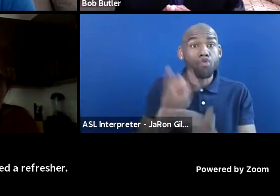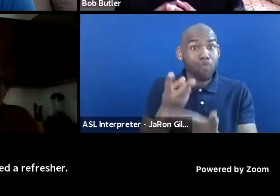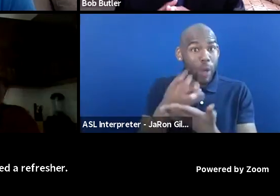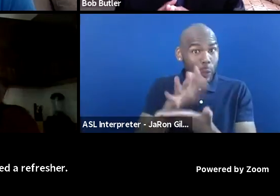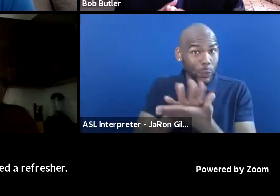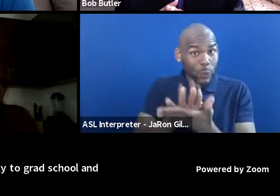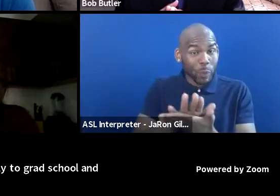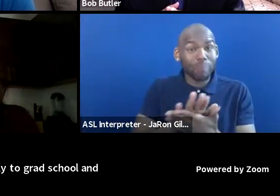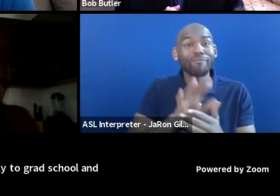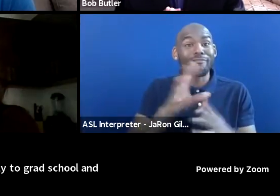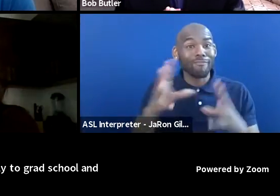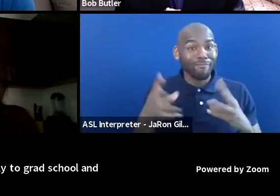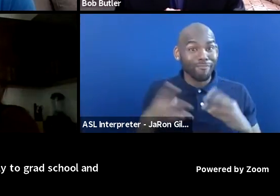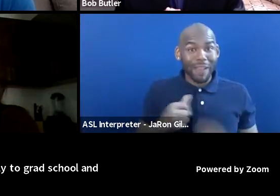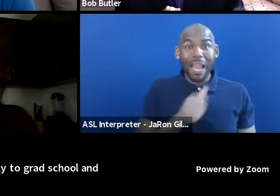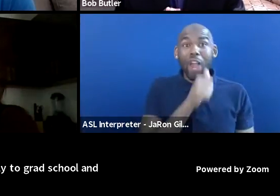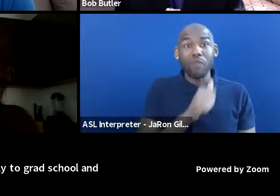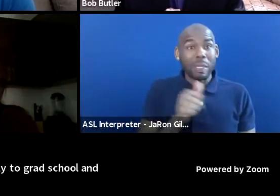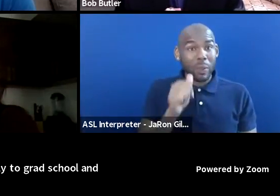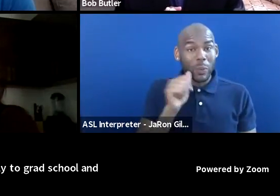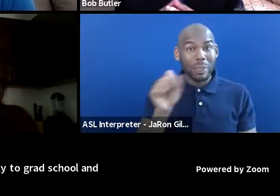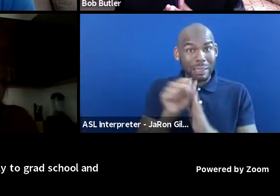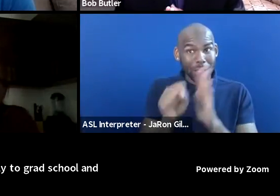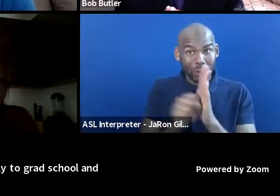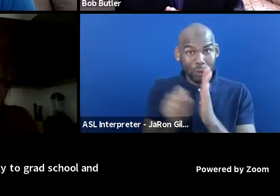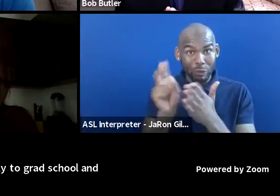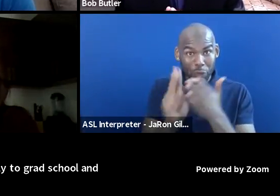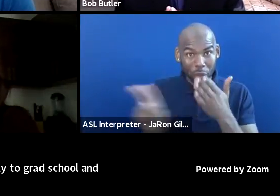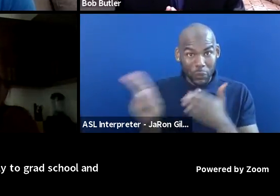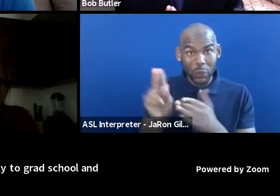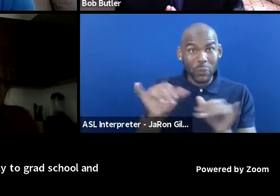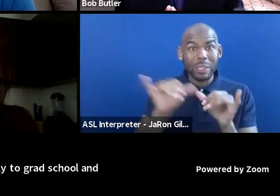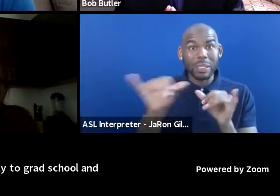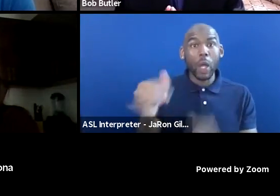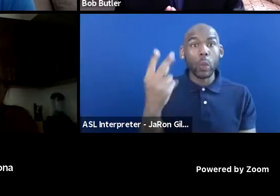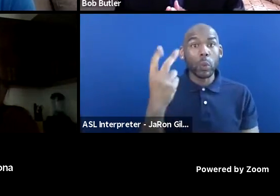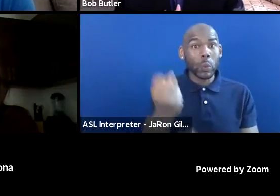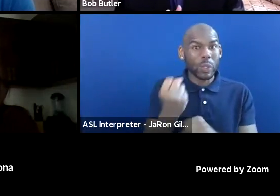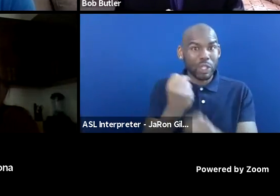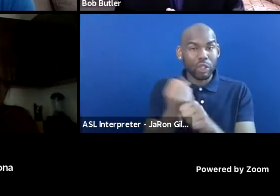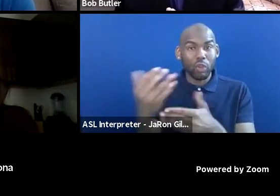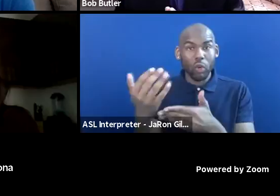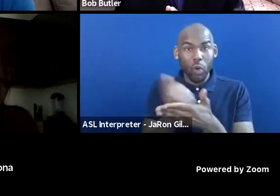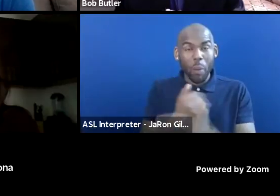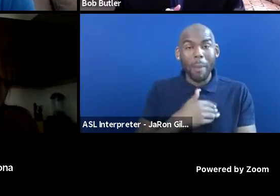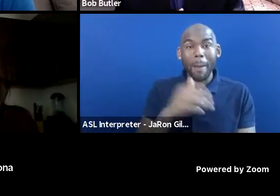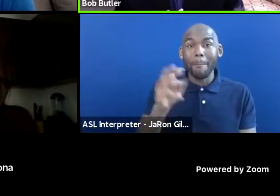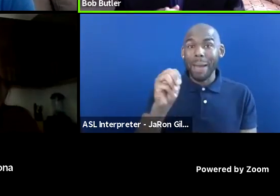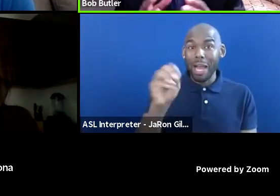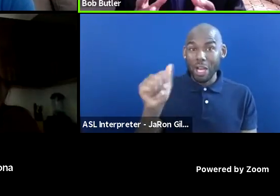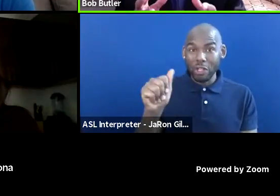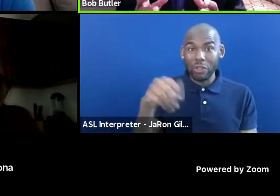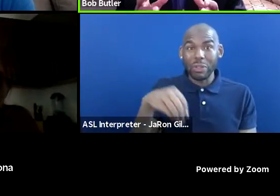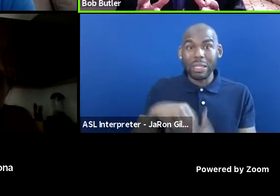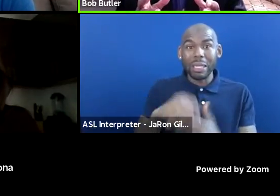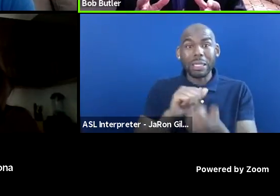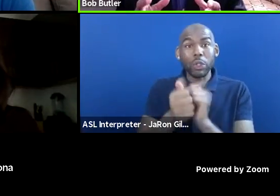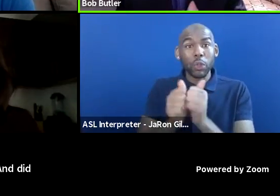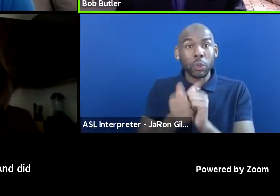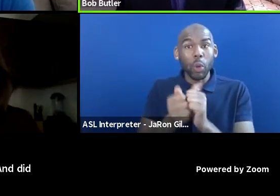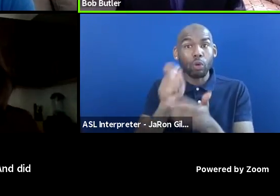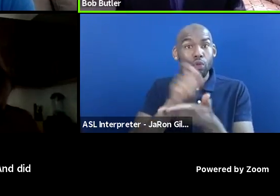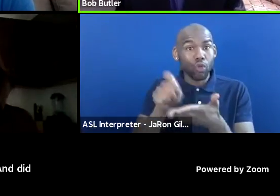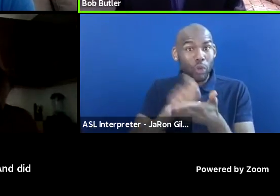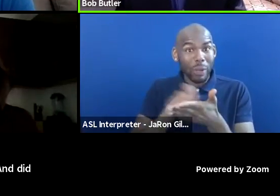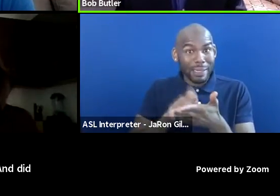State University Walter Cronkite School, and I did 2 years there to earn my master's degree in sports journalism. And now you're working